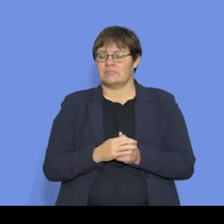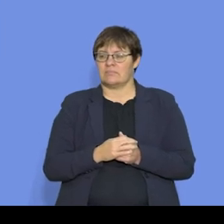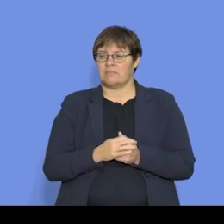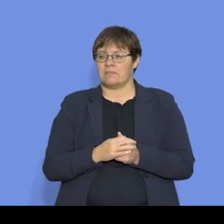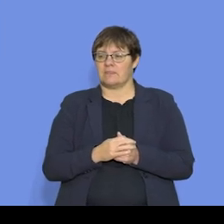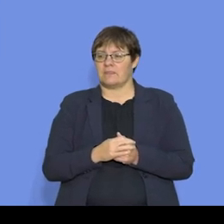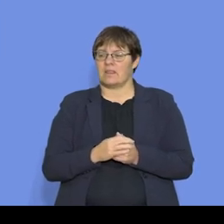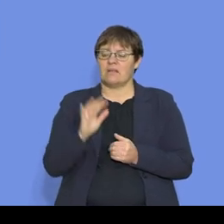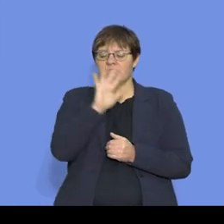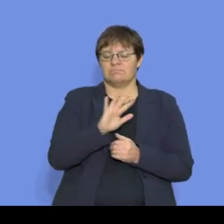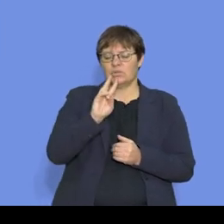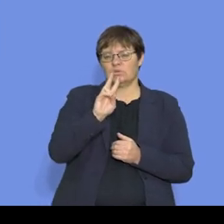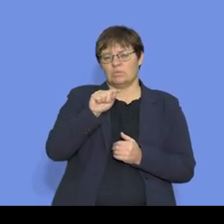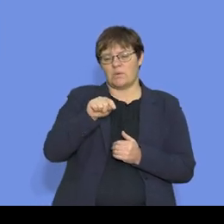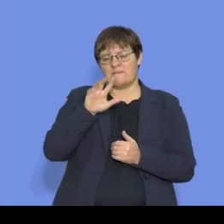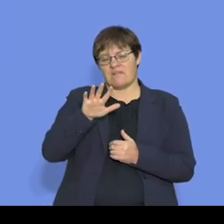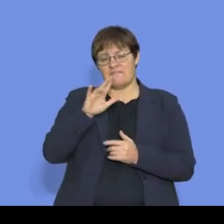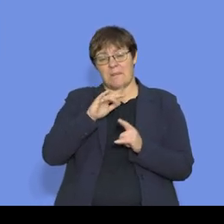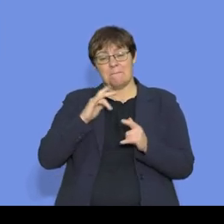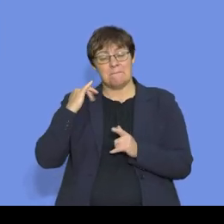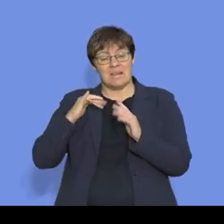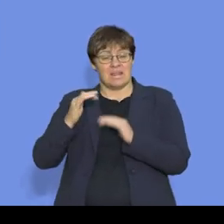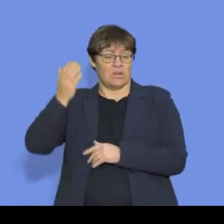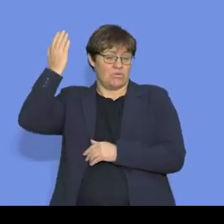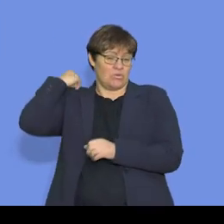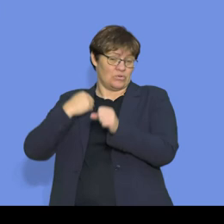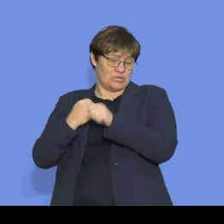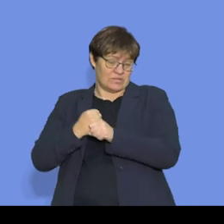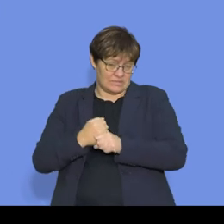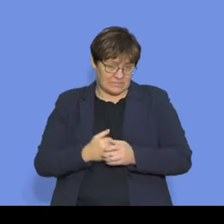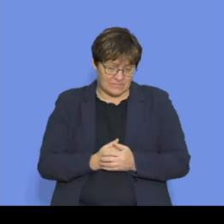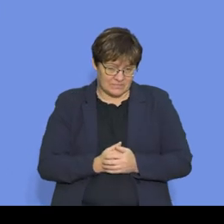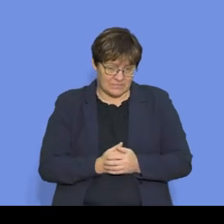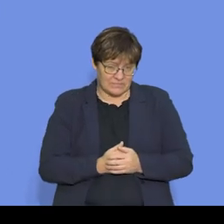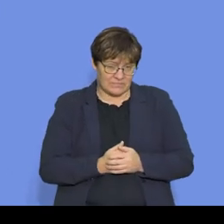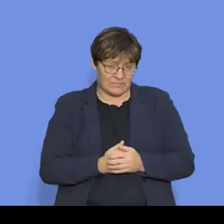And this is found in Sterkfontein and it's dated